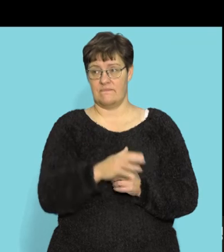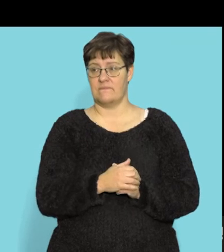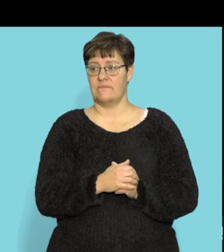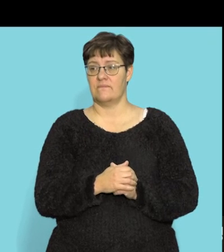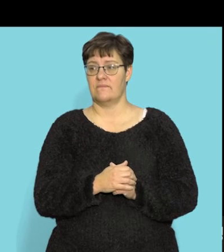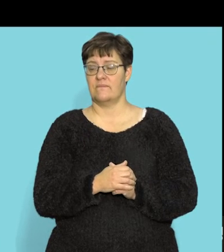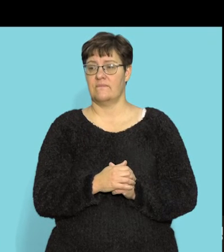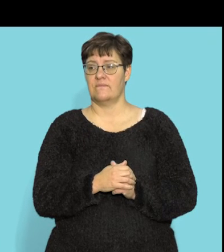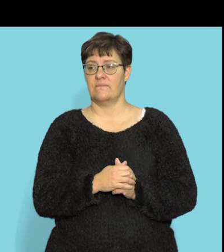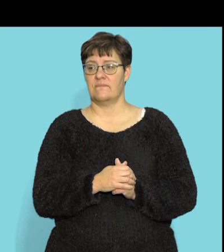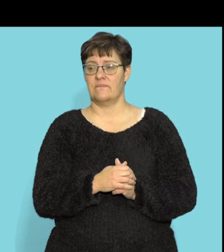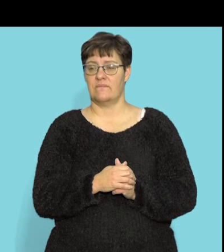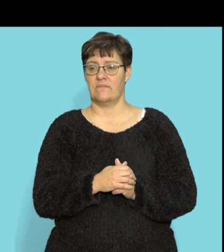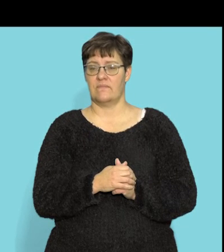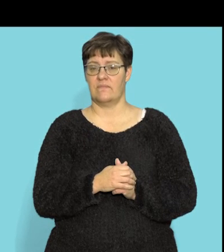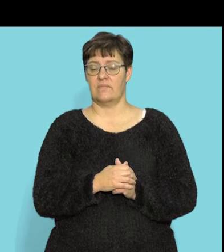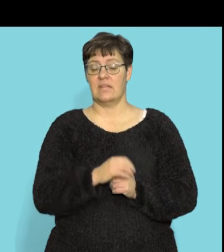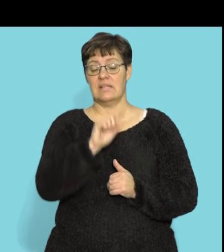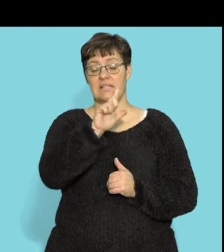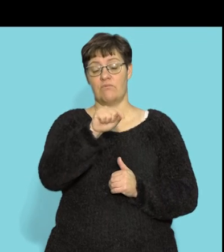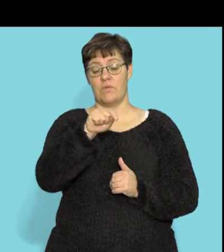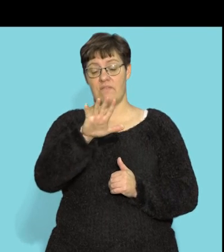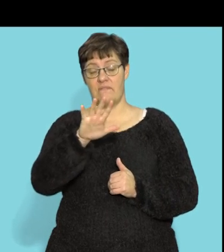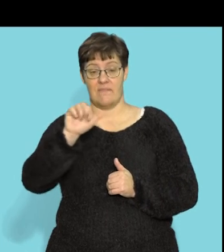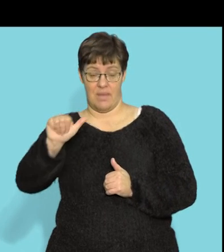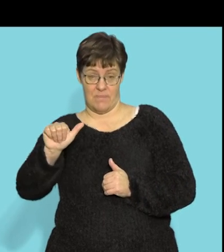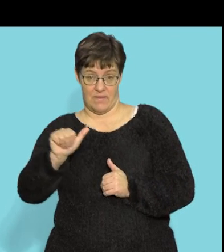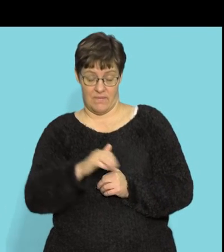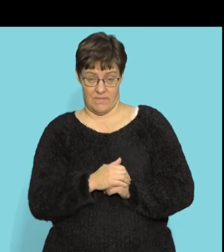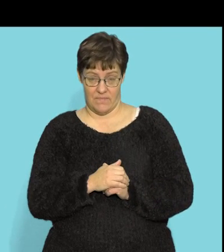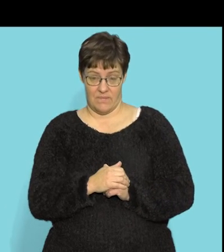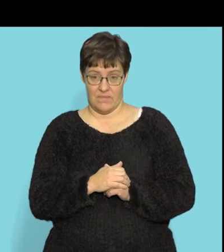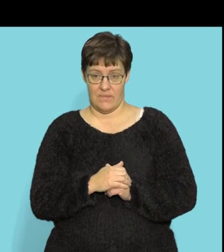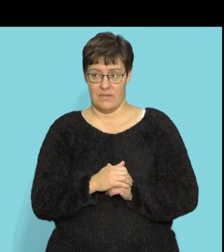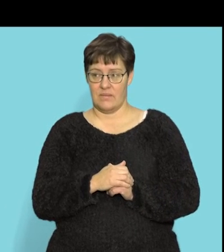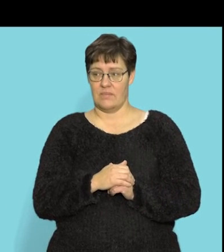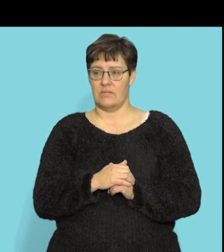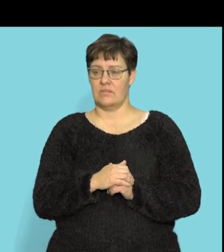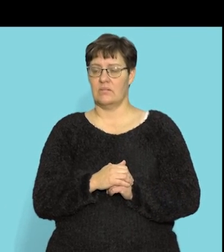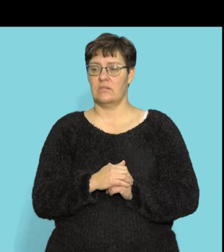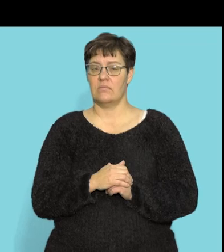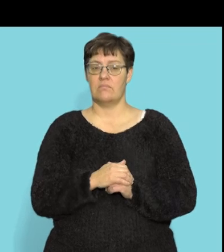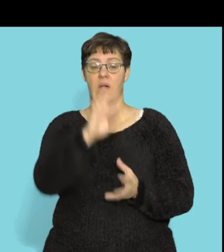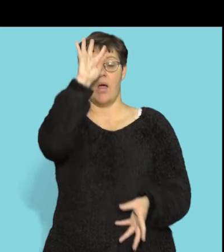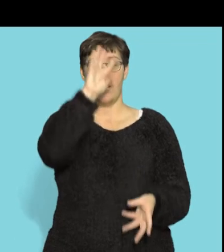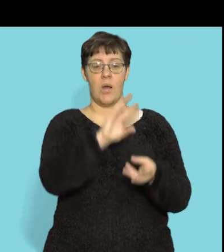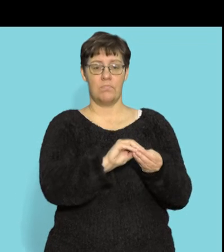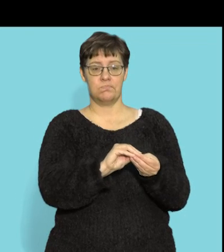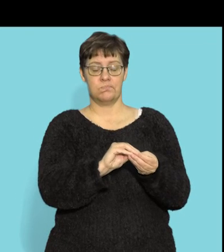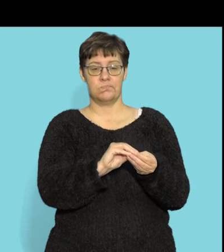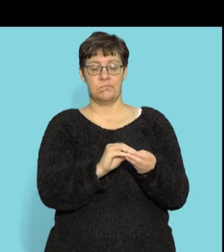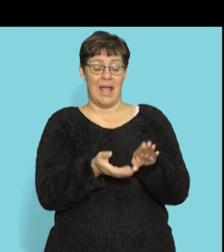7.5, right? This is 7.5 amperes. 7.5 amperes. Now the total